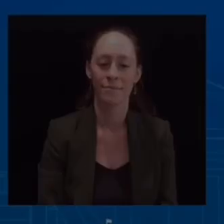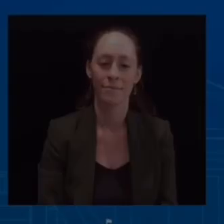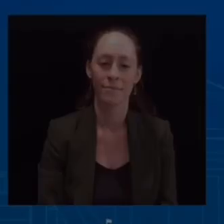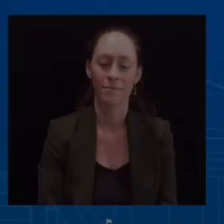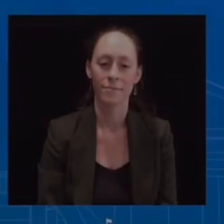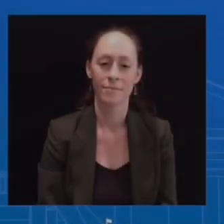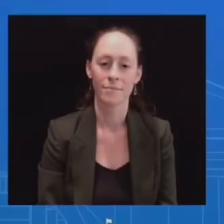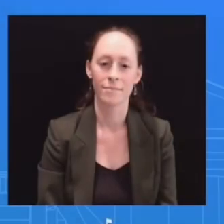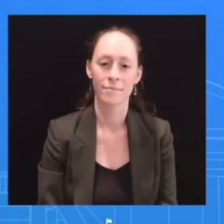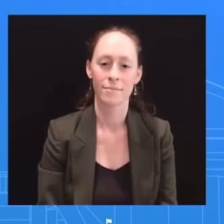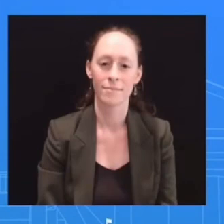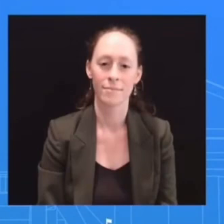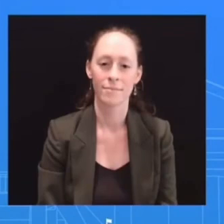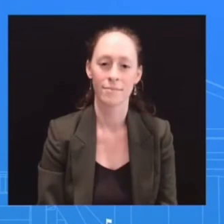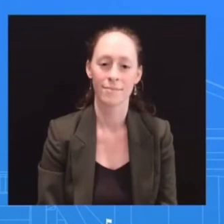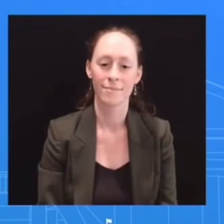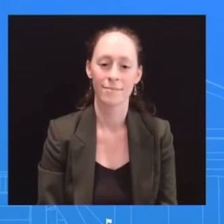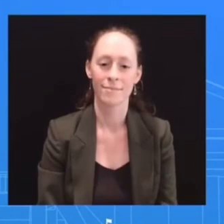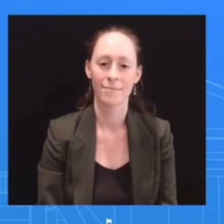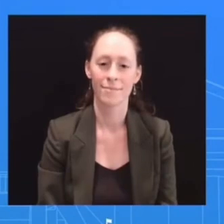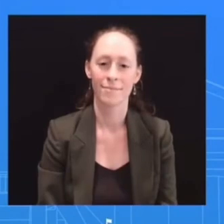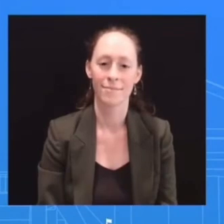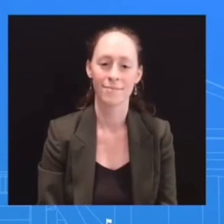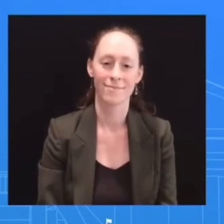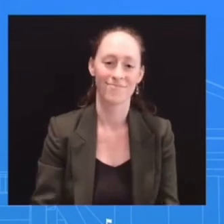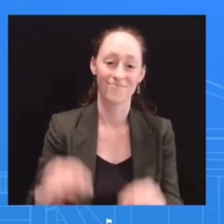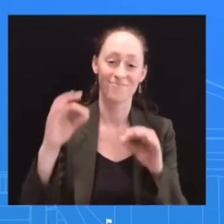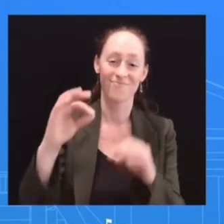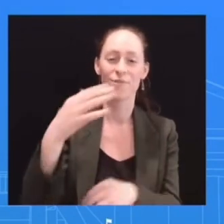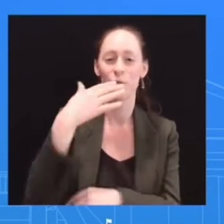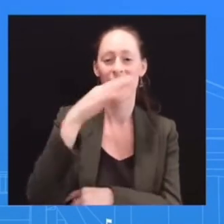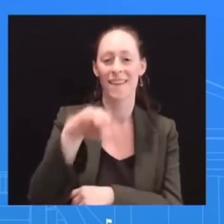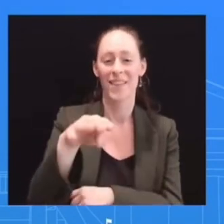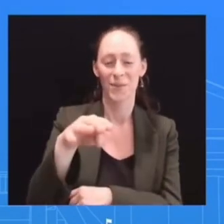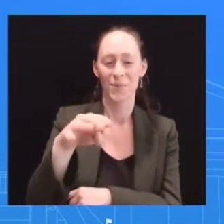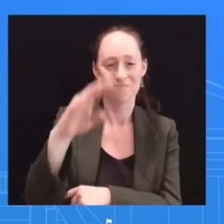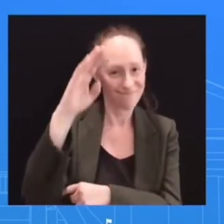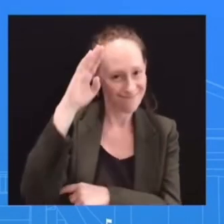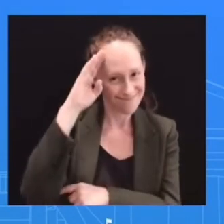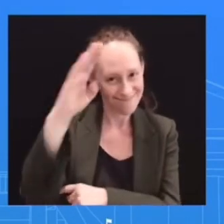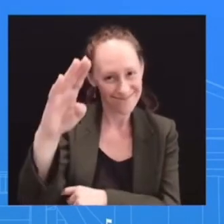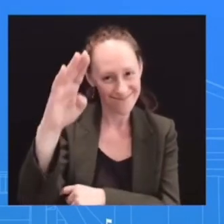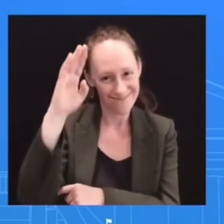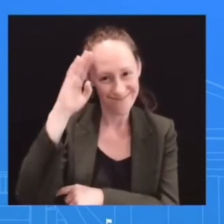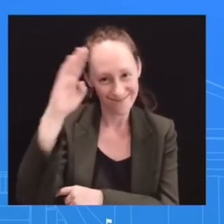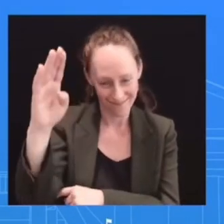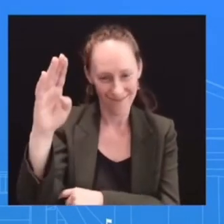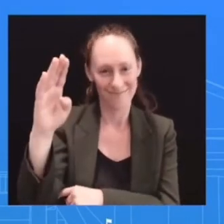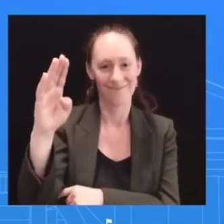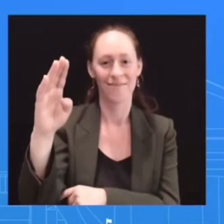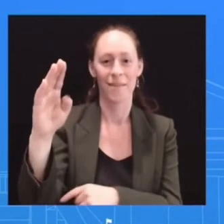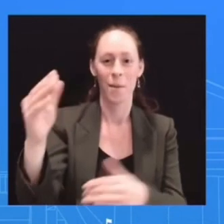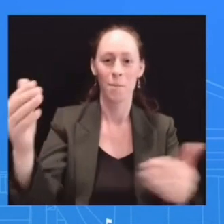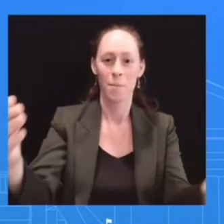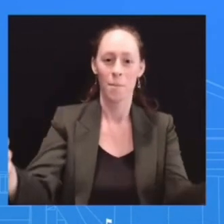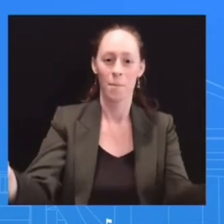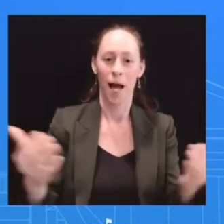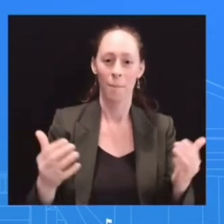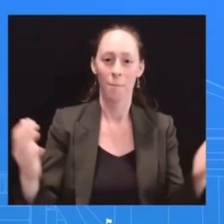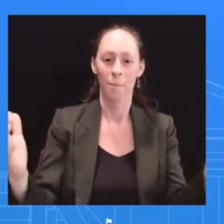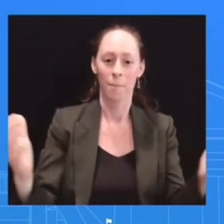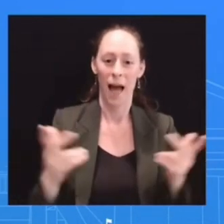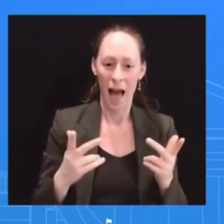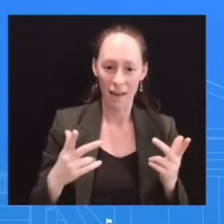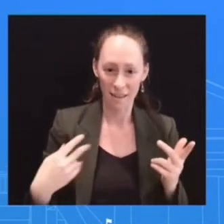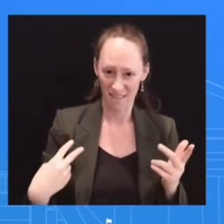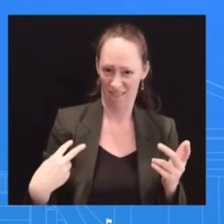Good afternoon. Hello. Welcome back. Wait, nobody likes my outfit? I'm